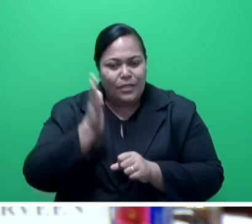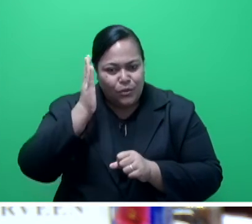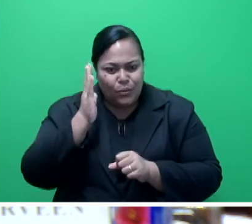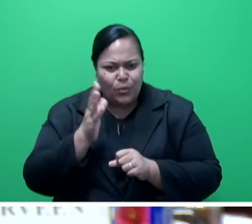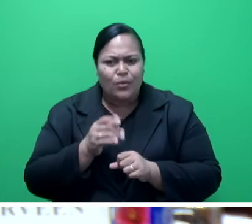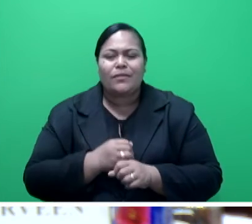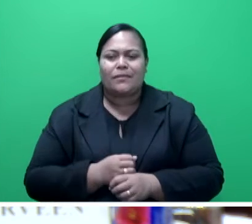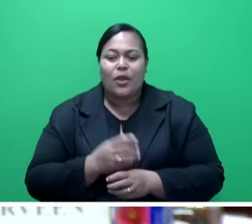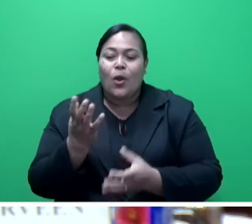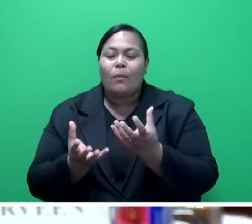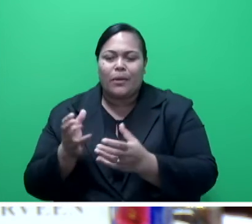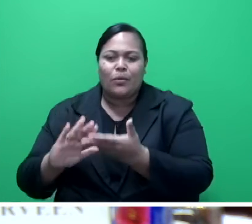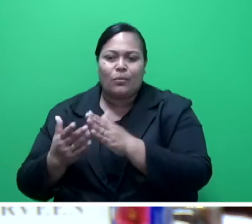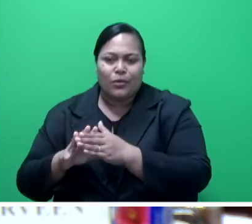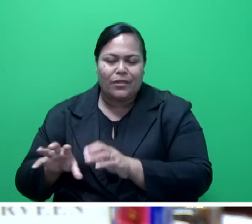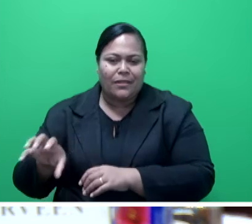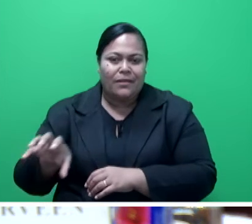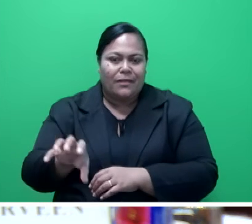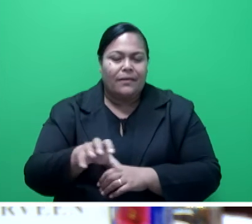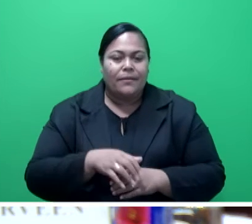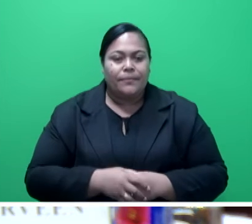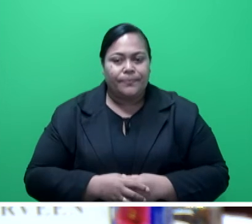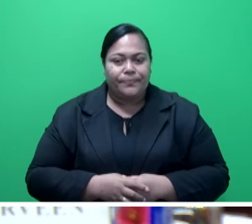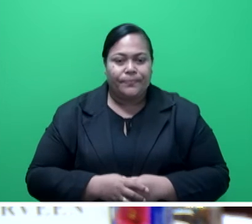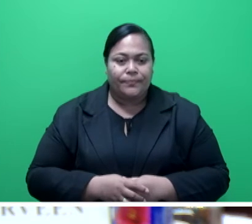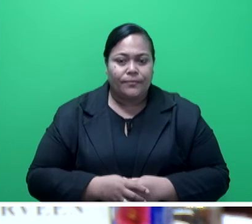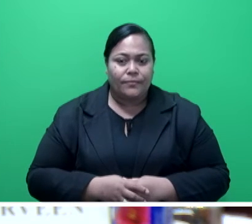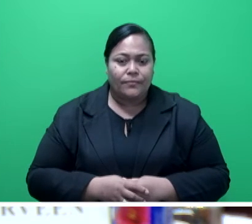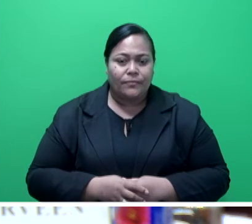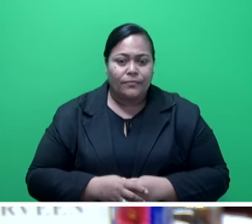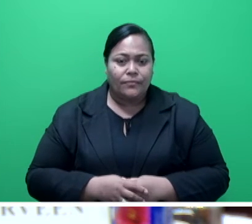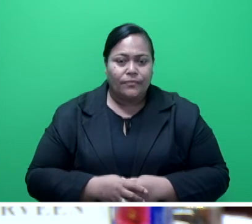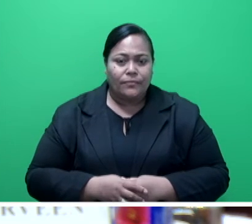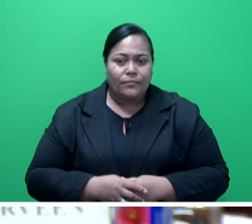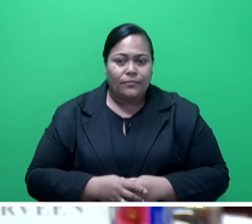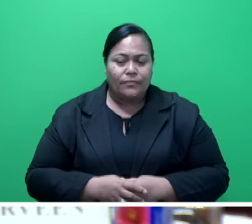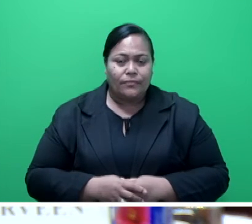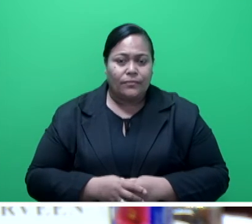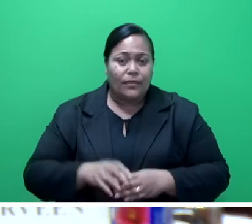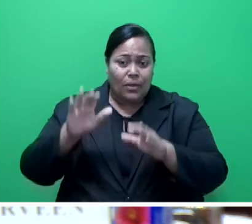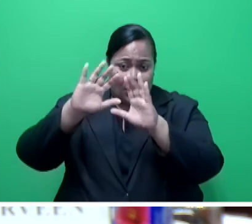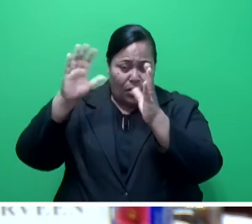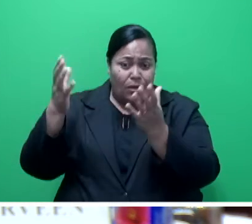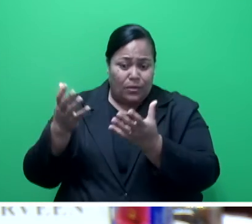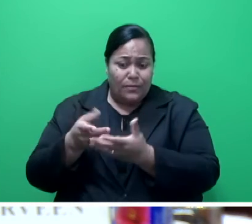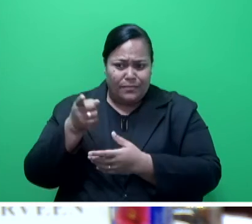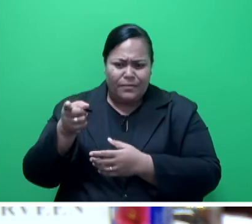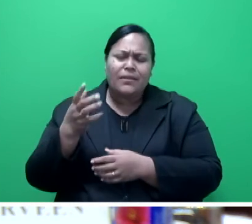community settings. Globally, while sporadic COVID-19 cases have been reported in